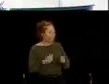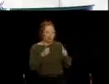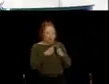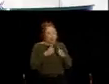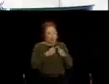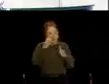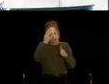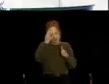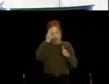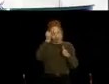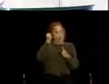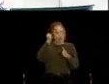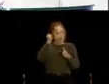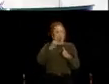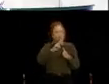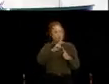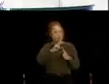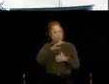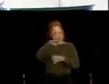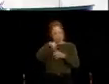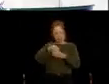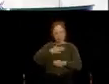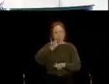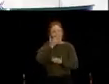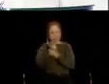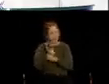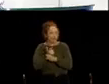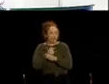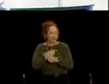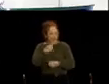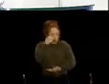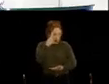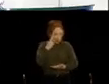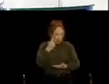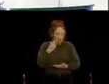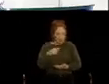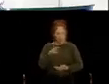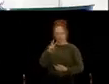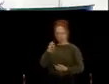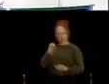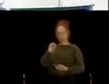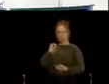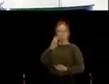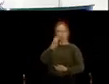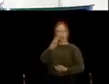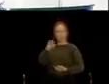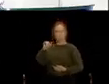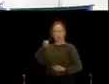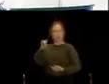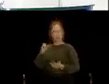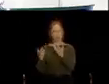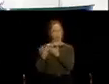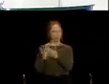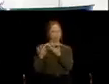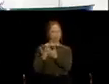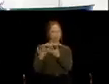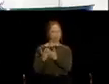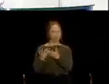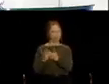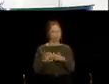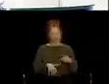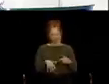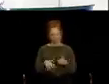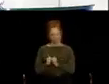does involve my sister. See, she was my womb mate. That's what I call her. every year on our birthday. I'm like, I love